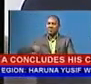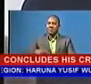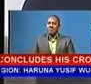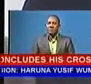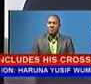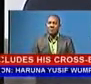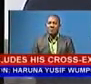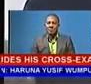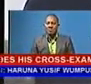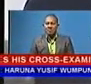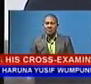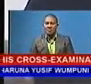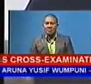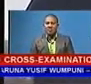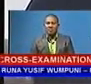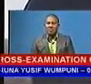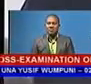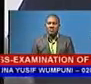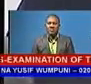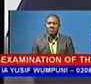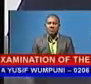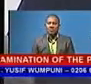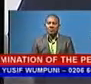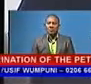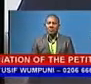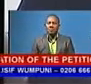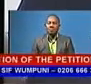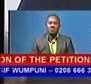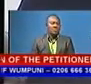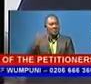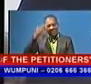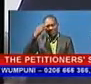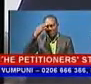My Lord, if we can be gathered by the reasons of the Olympics,